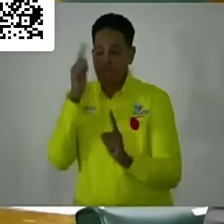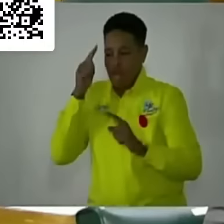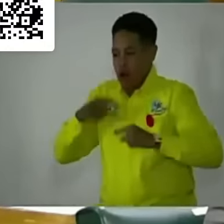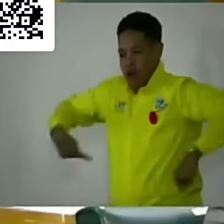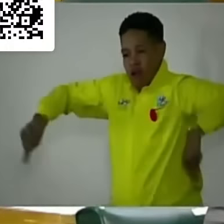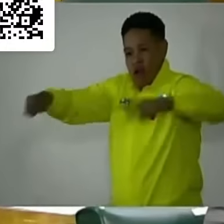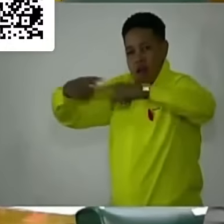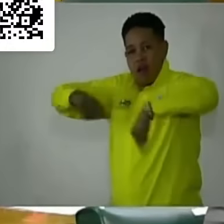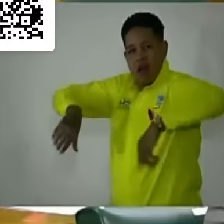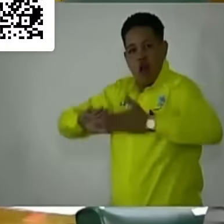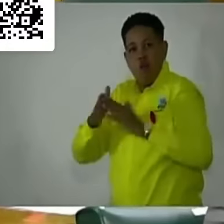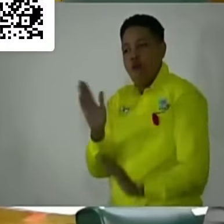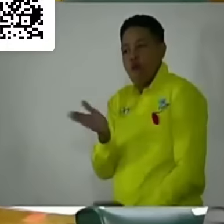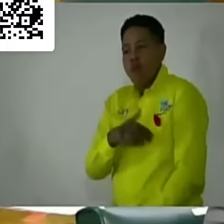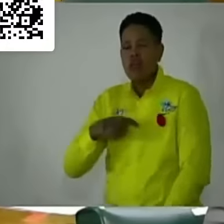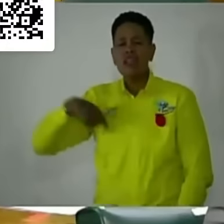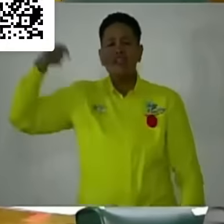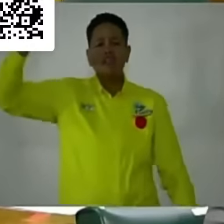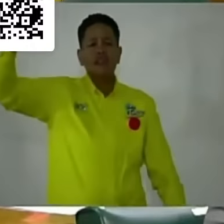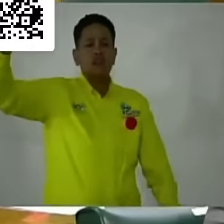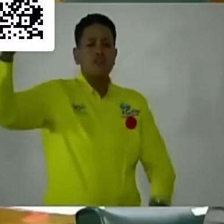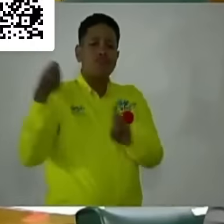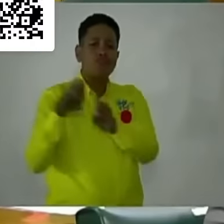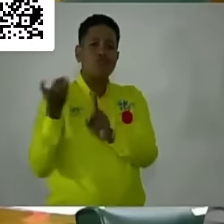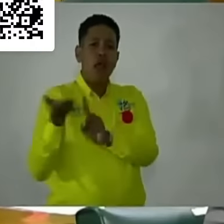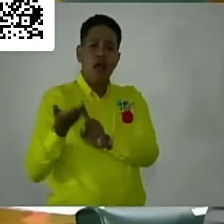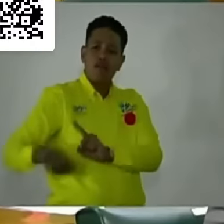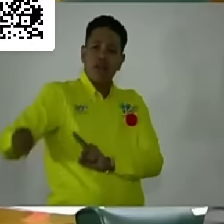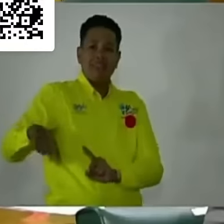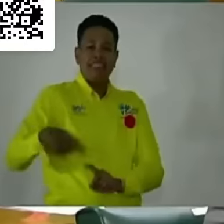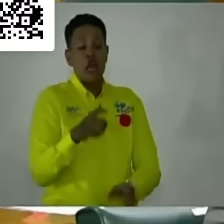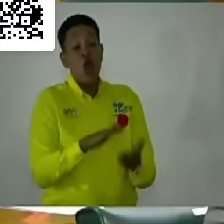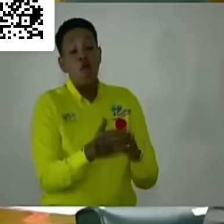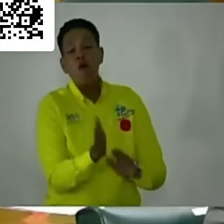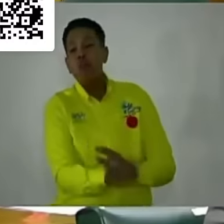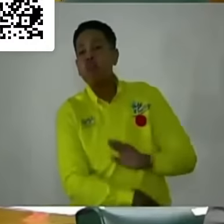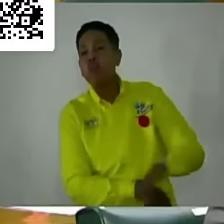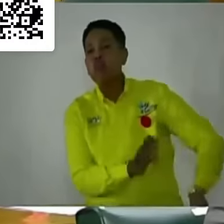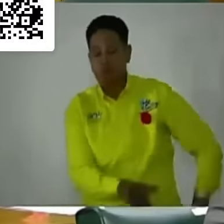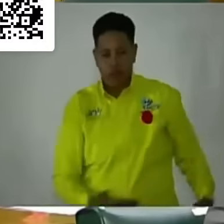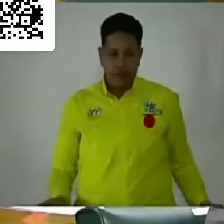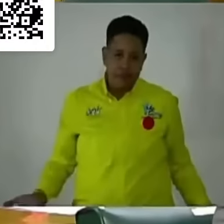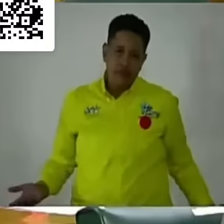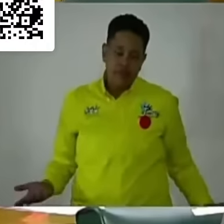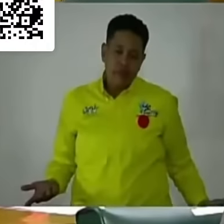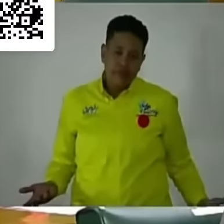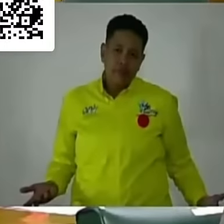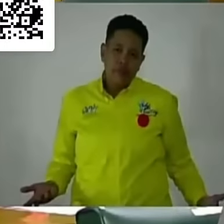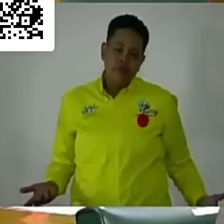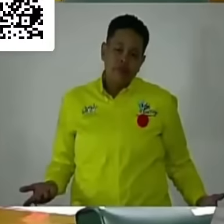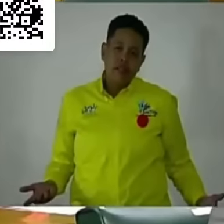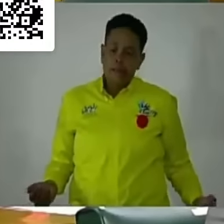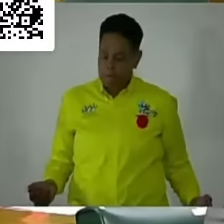for the communities that are impacted by bauxite mining.